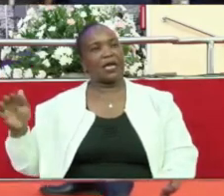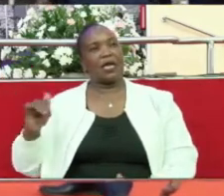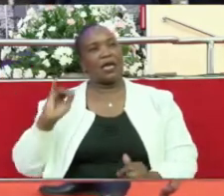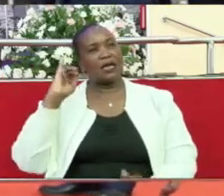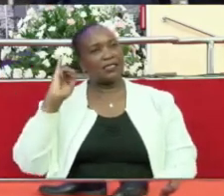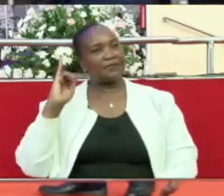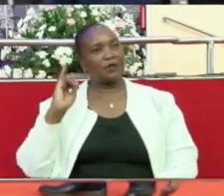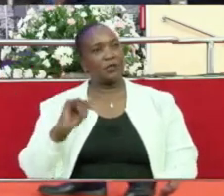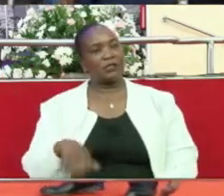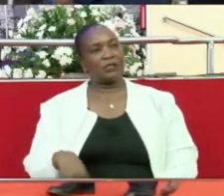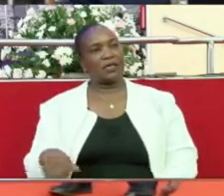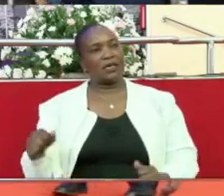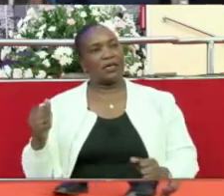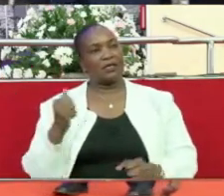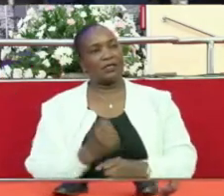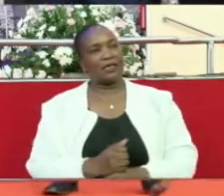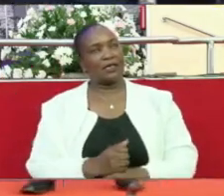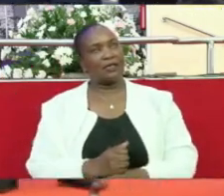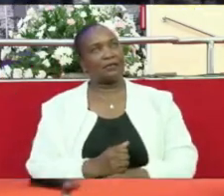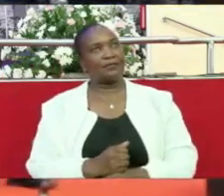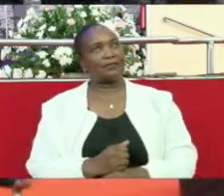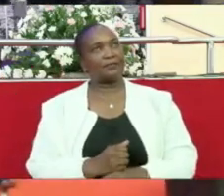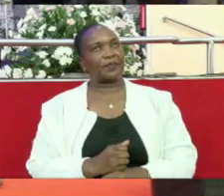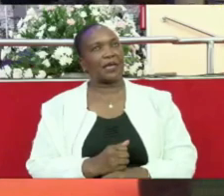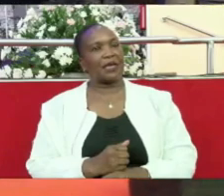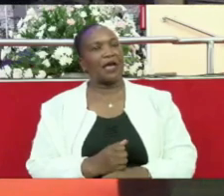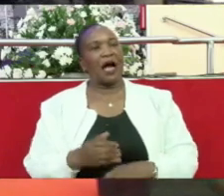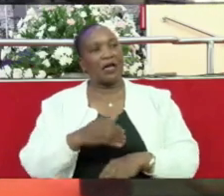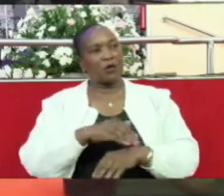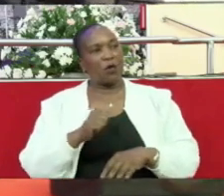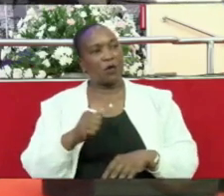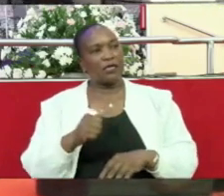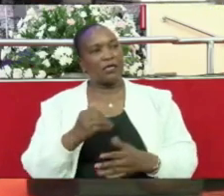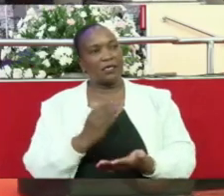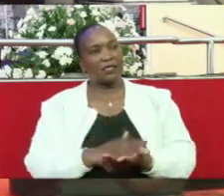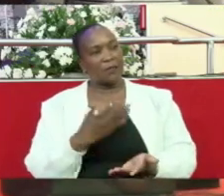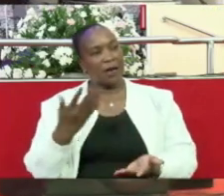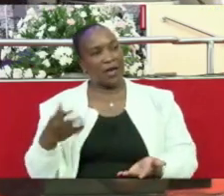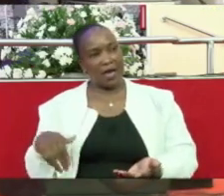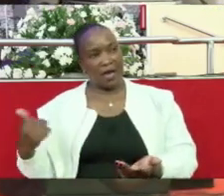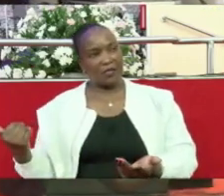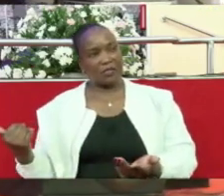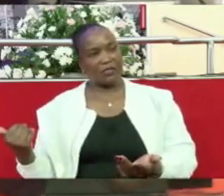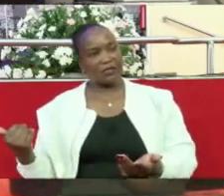And when they were completed, they picked someone. And someone was just about to report.